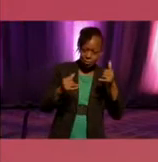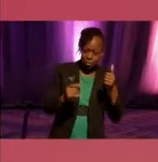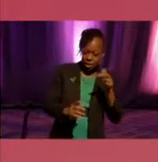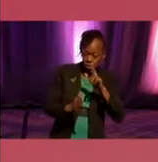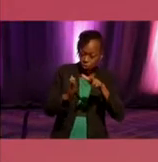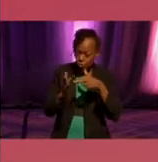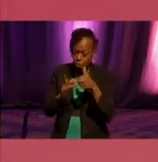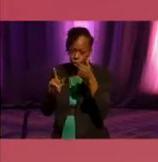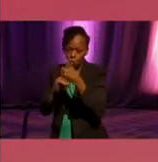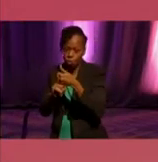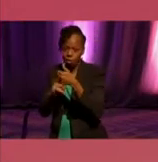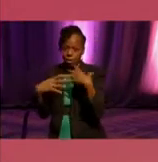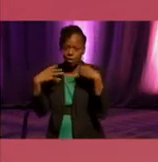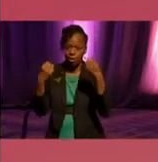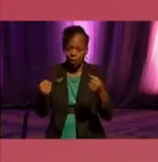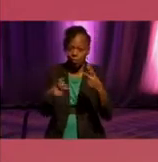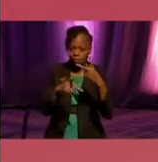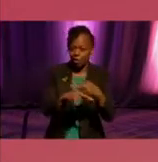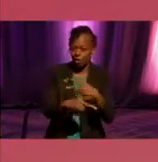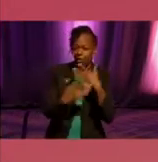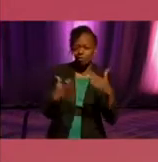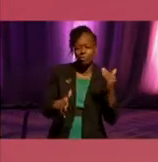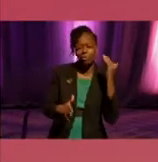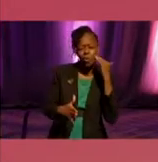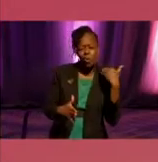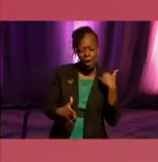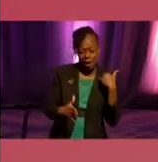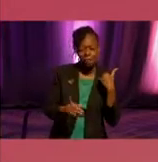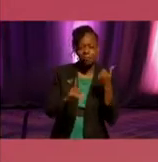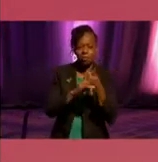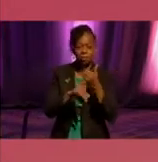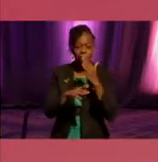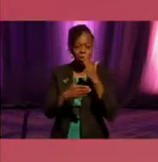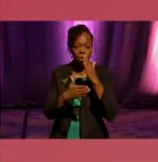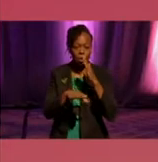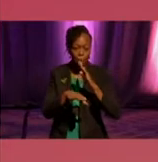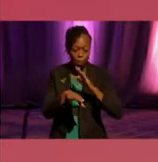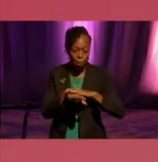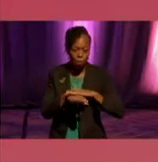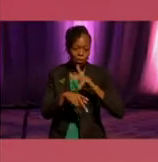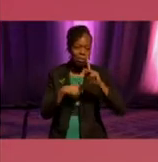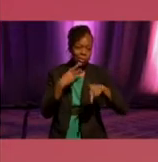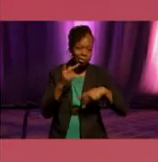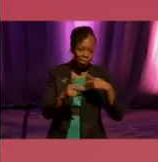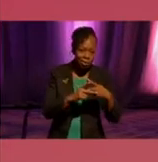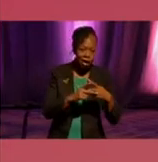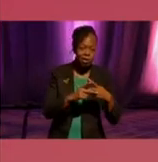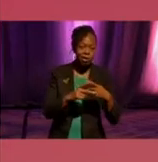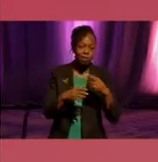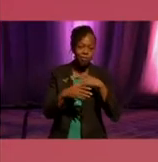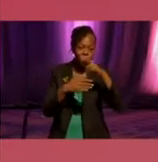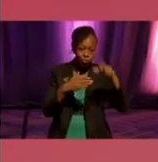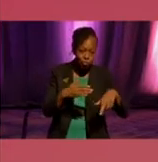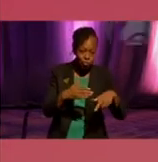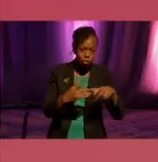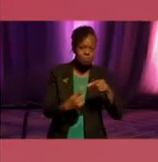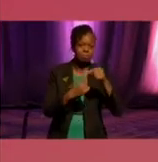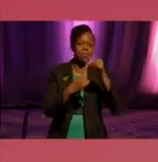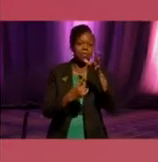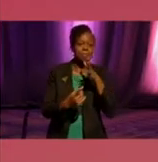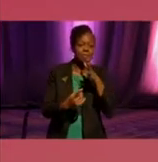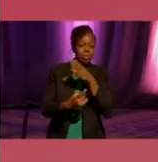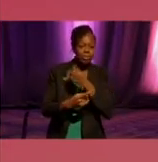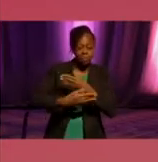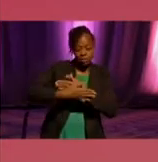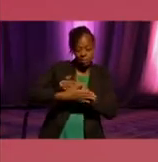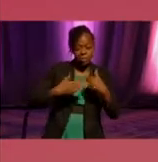some effects on some of our health outcomes, particularly when it comes to mothers and infants. So when I read these statistics, when I